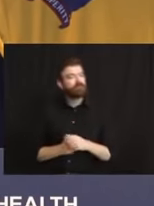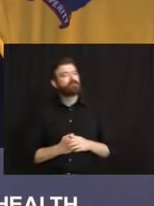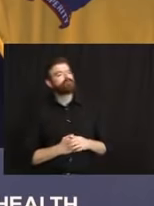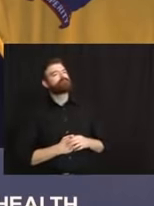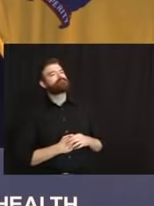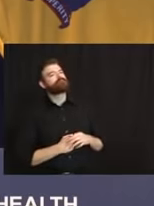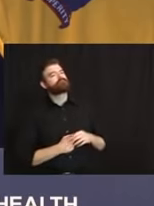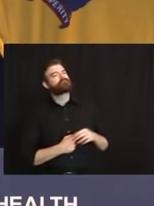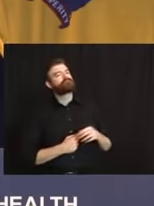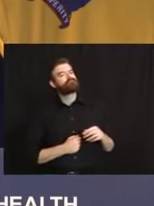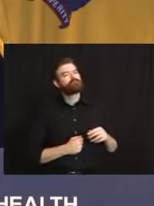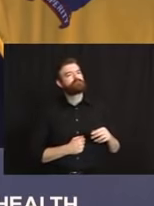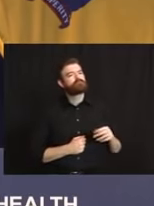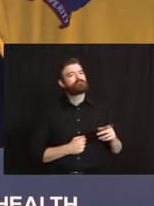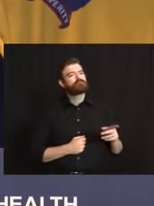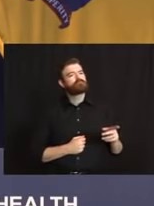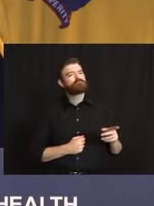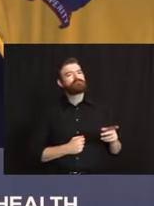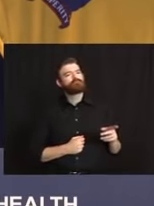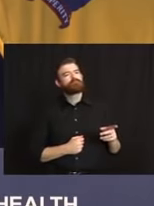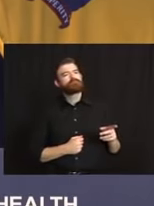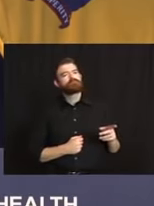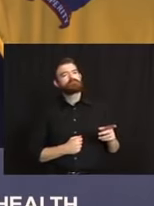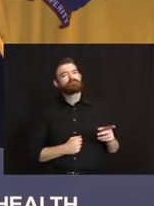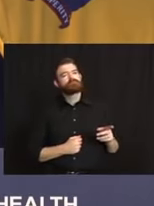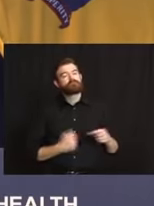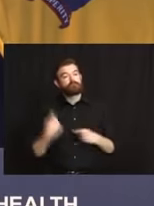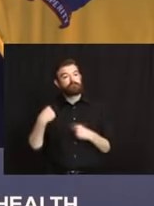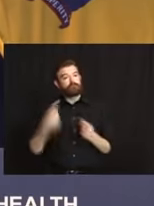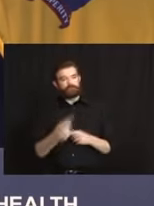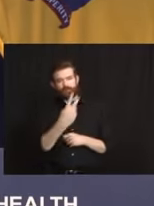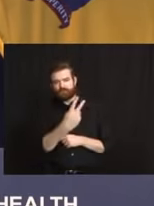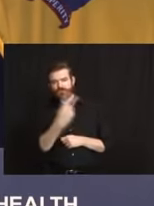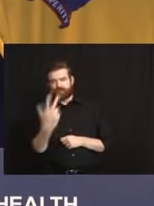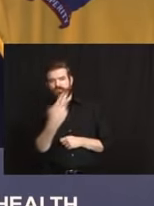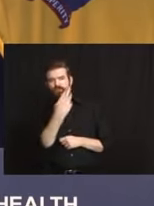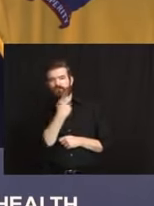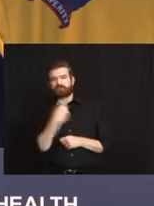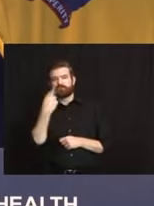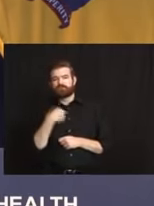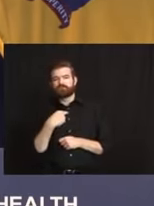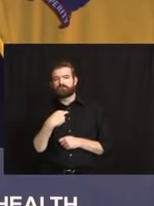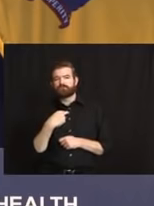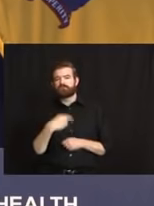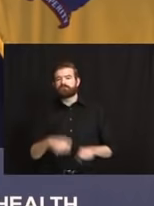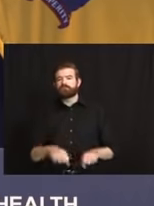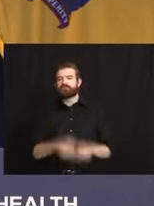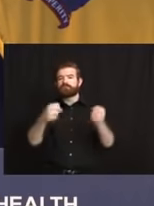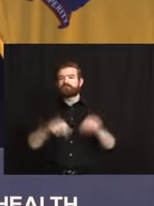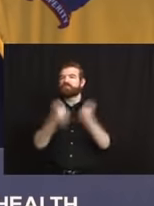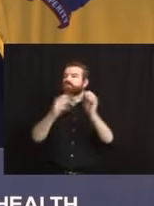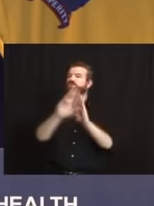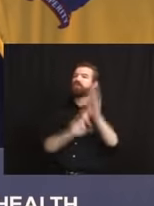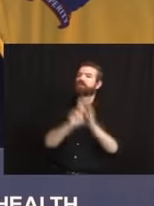orders, at least in some sort of attempt to get people into compliance before making your decision that you did yesterday on indoor dining?